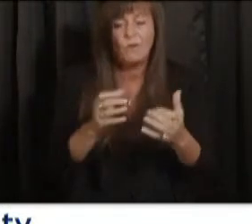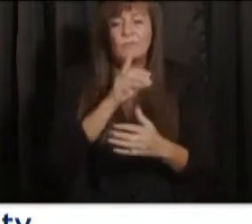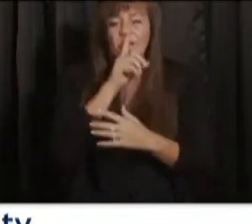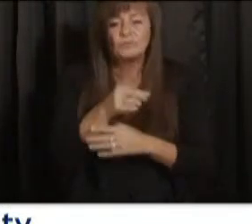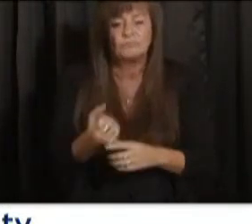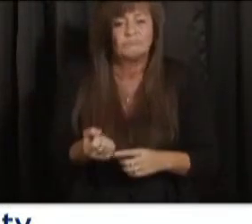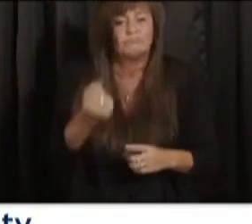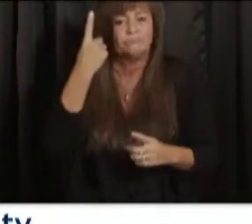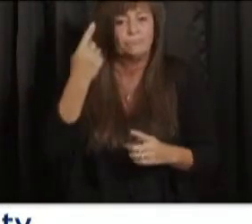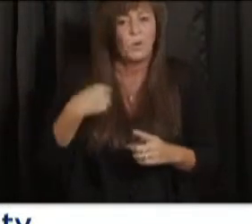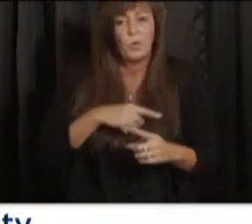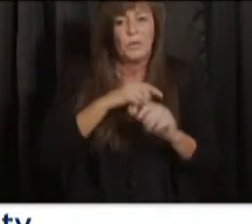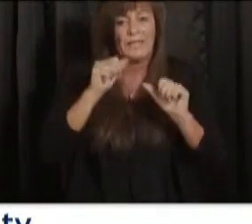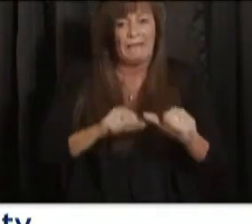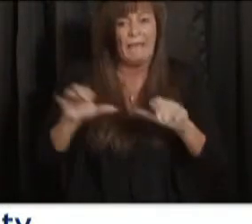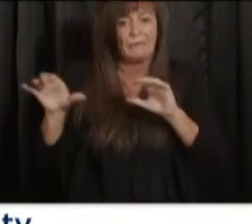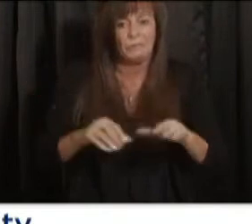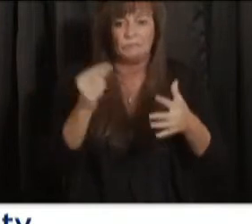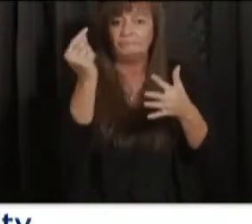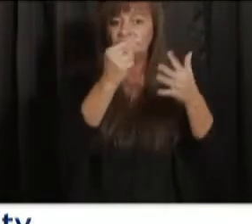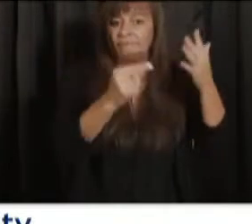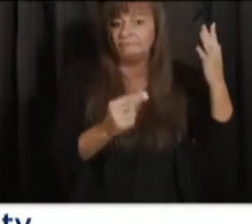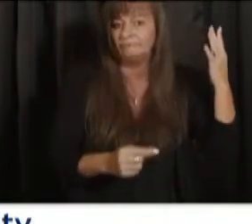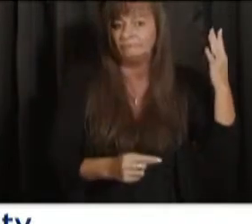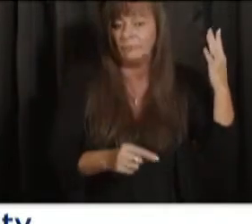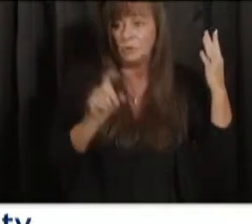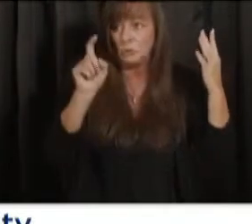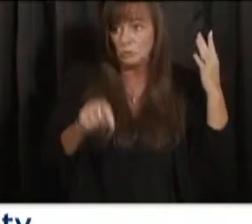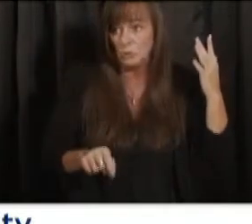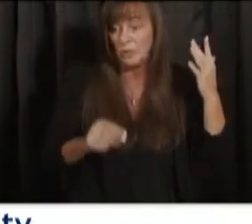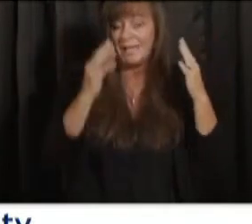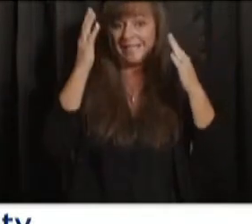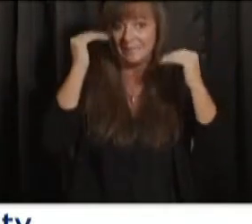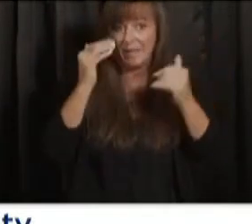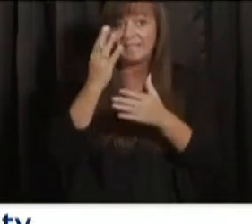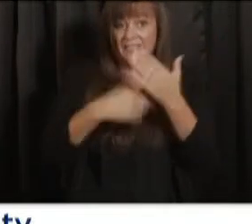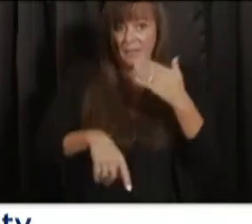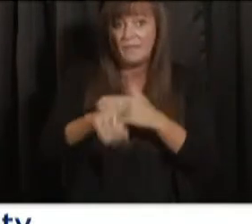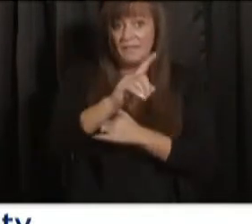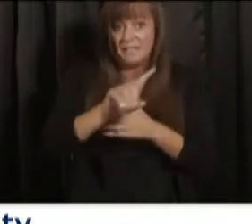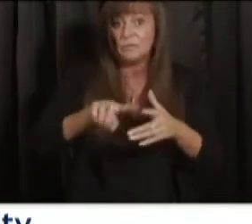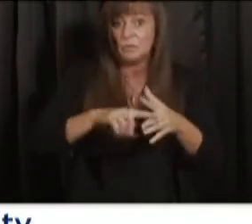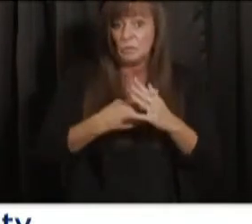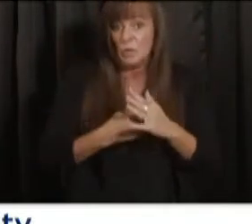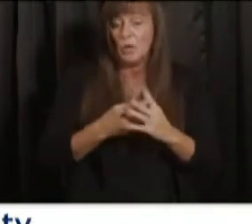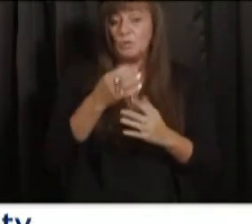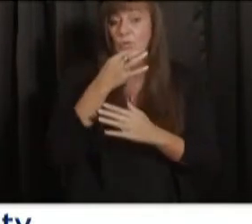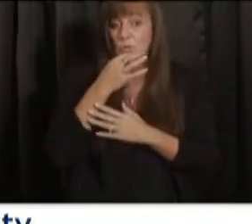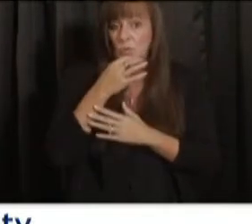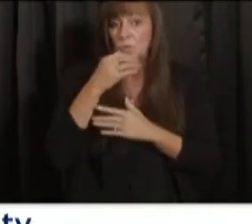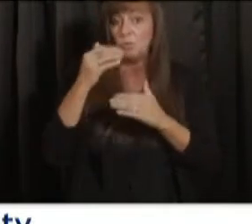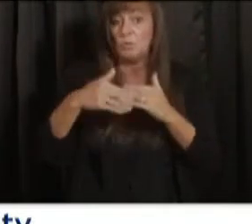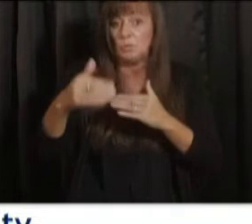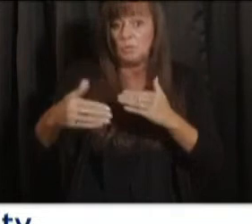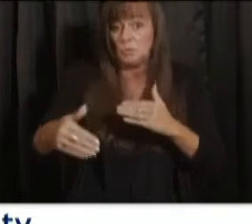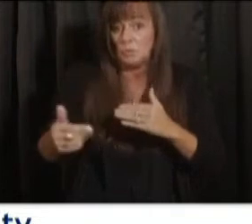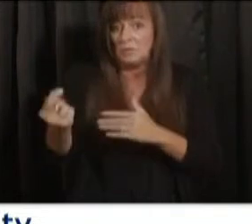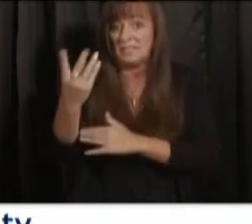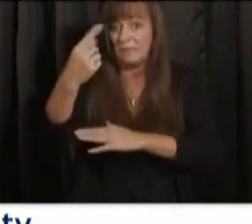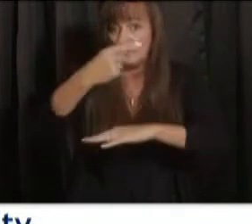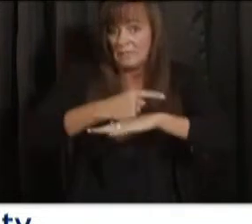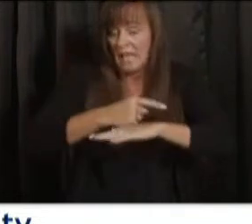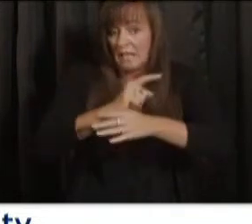what we can do, and you probably should expect at least some of these to be implemented in the next few days or weeks if we retain this high